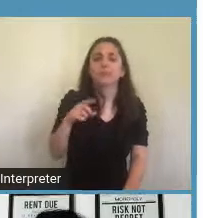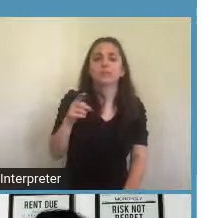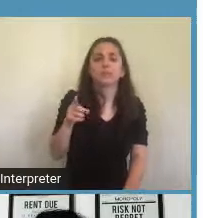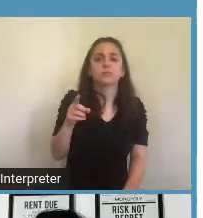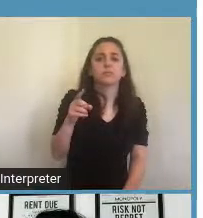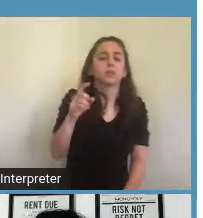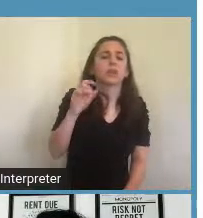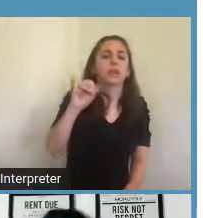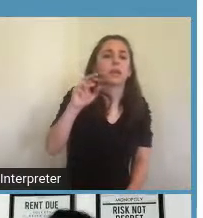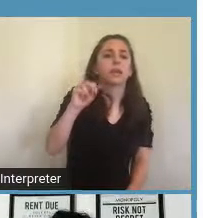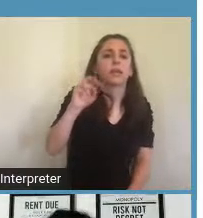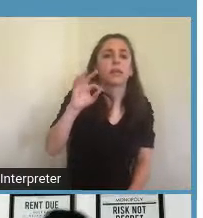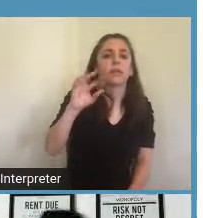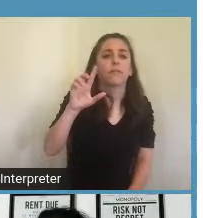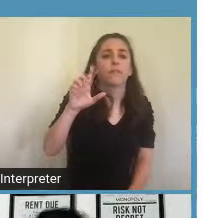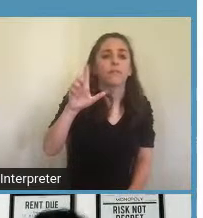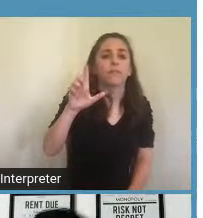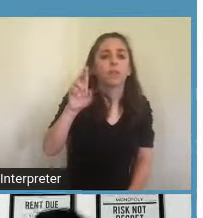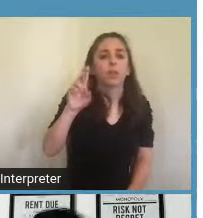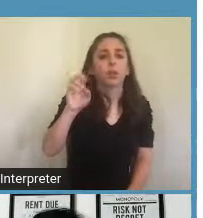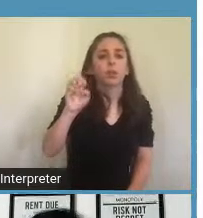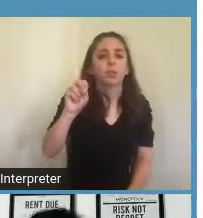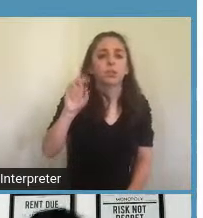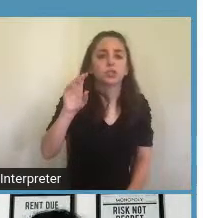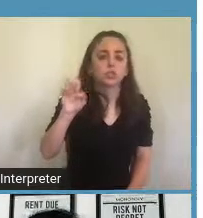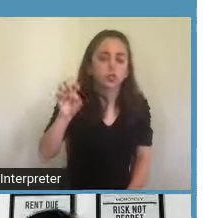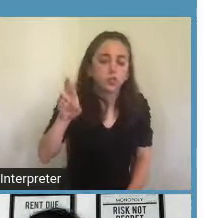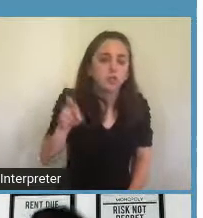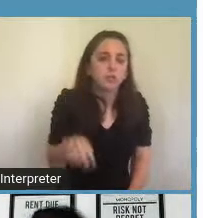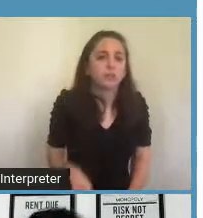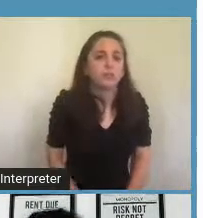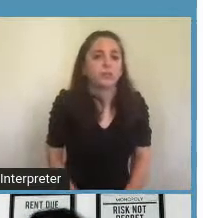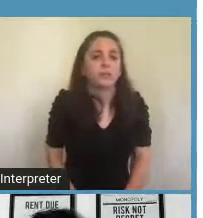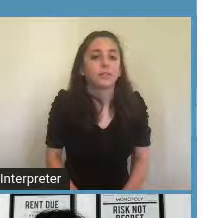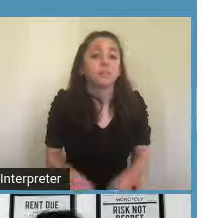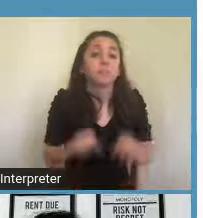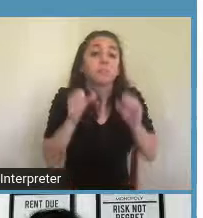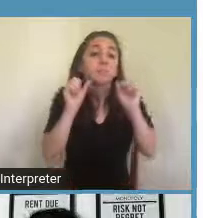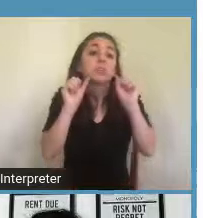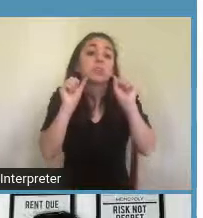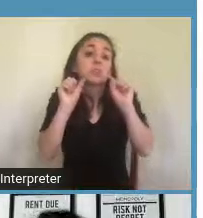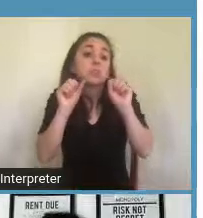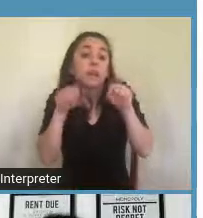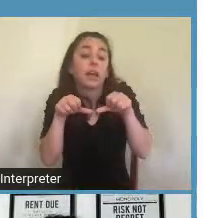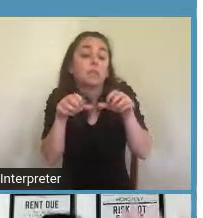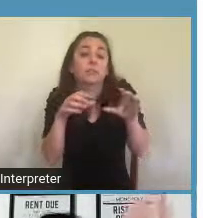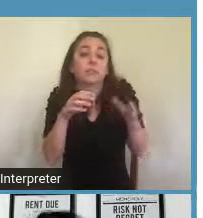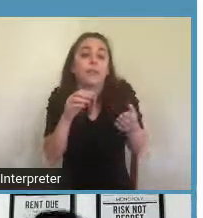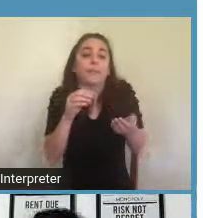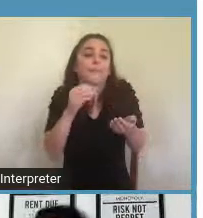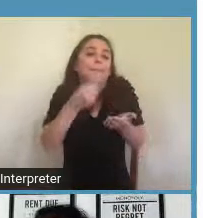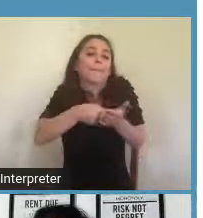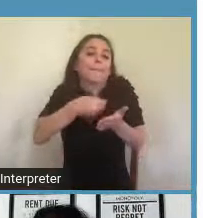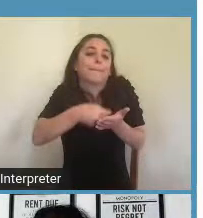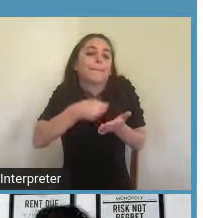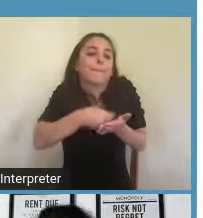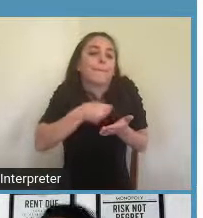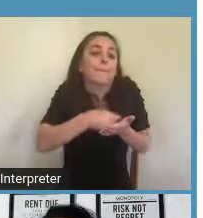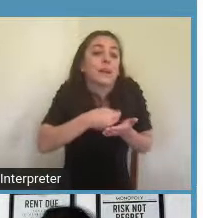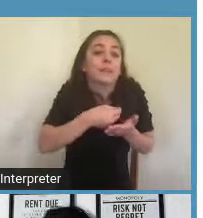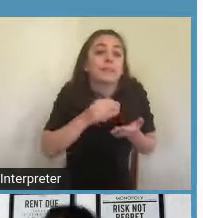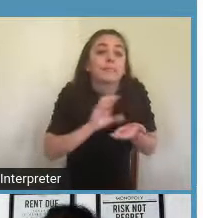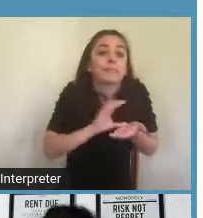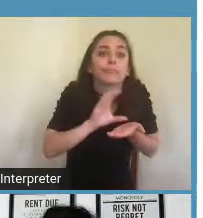their followers. And it could also be a very affordable way to be able to drive more